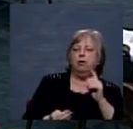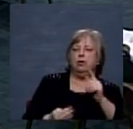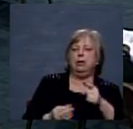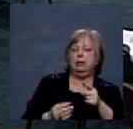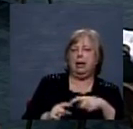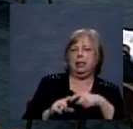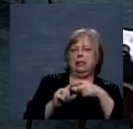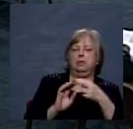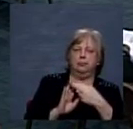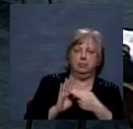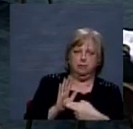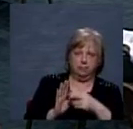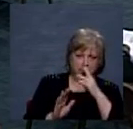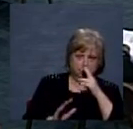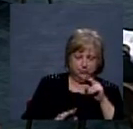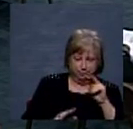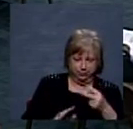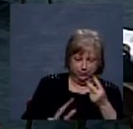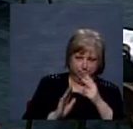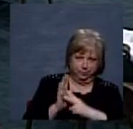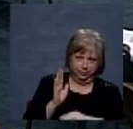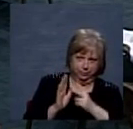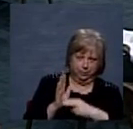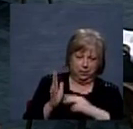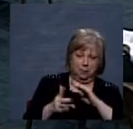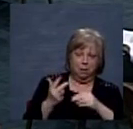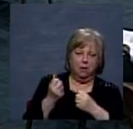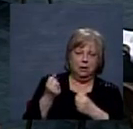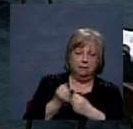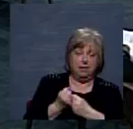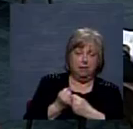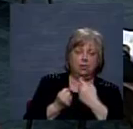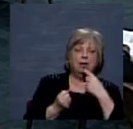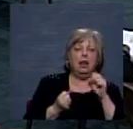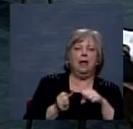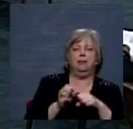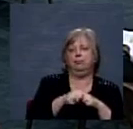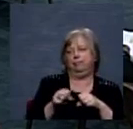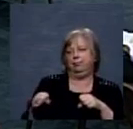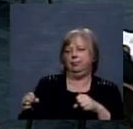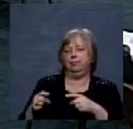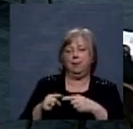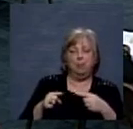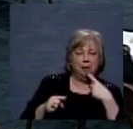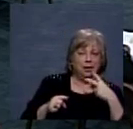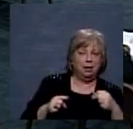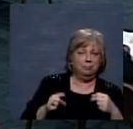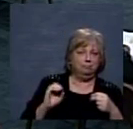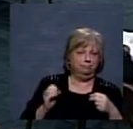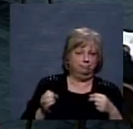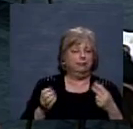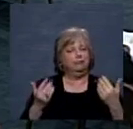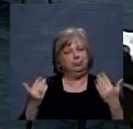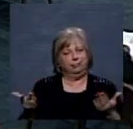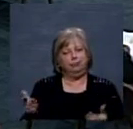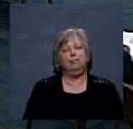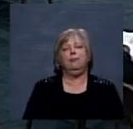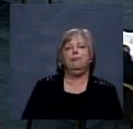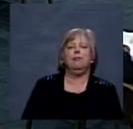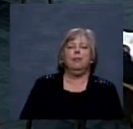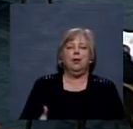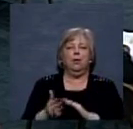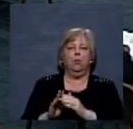Second. There's a motion and a second to suspend the rules and place this ordinance on second reading. All in favor indicate by saying aye. Aye. Opposed, say nay. Second reading, please.